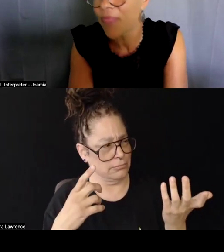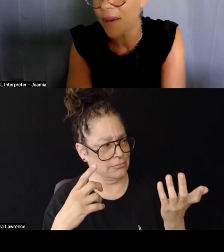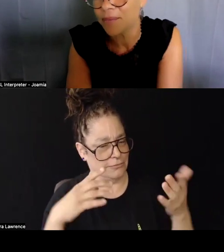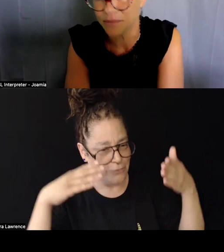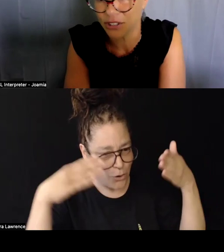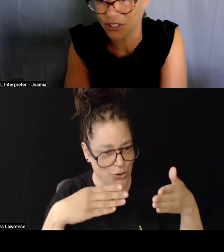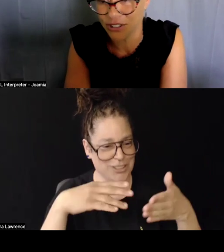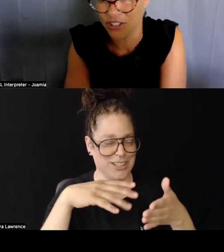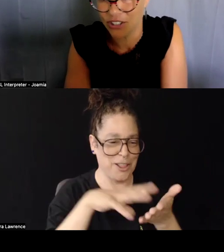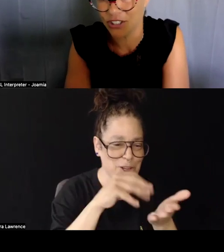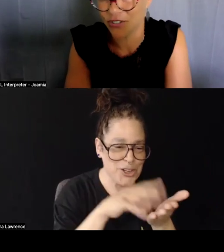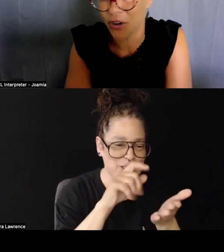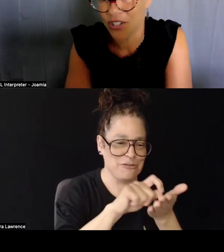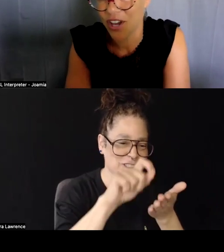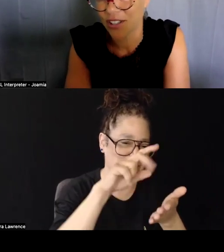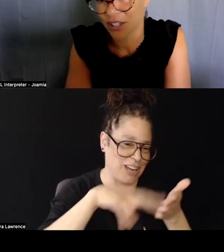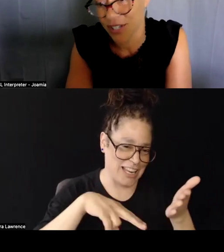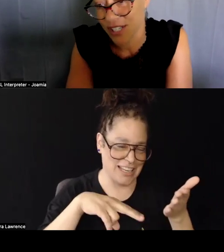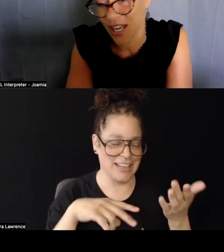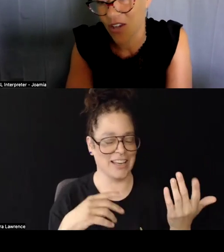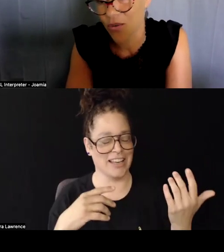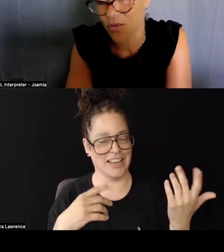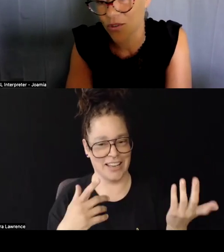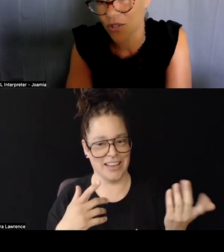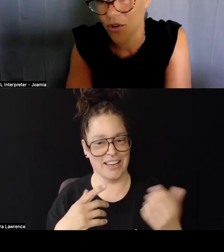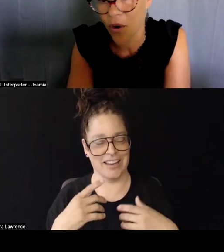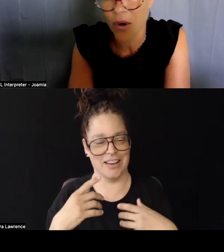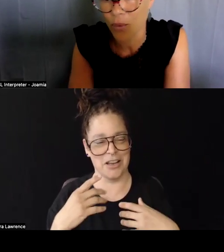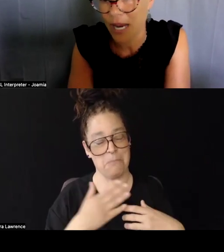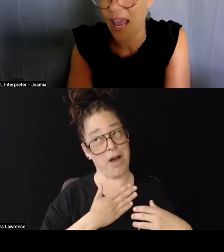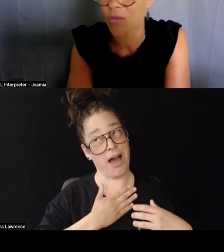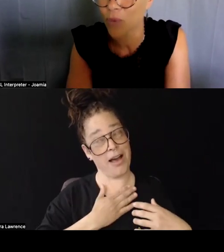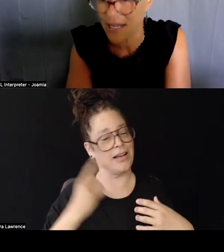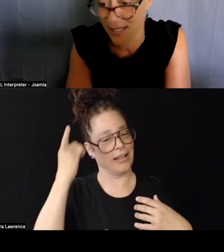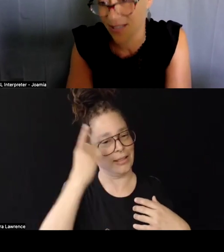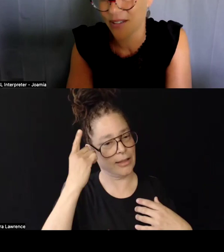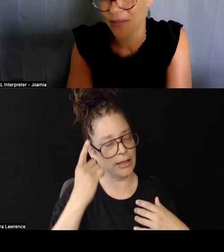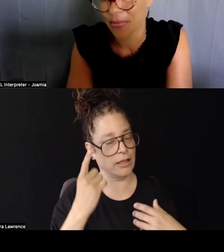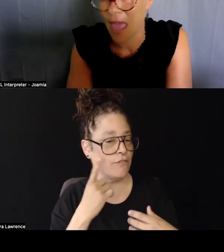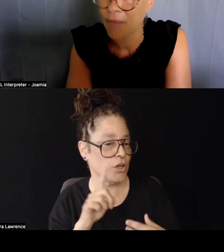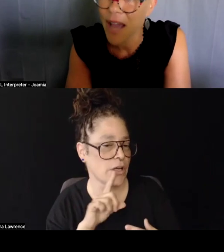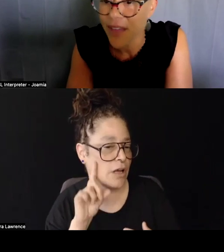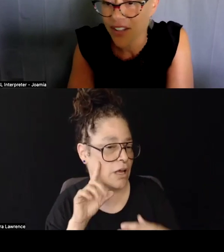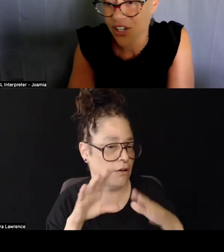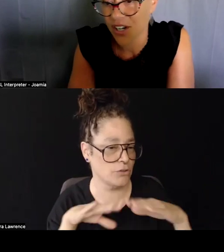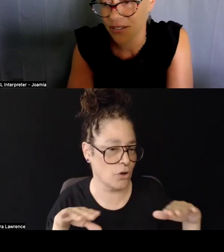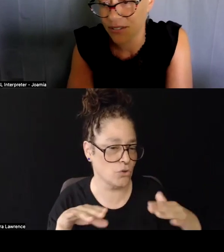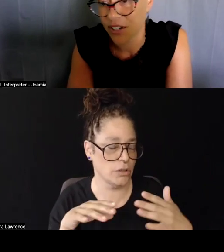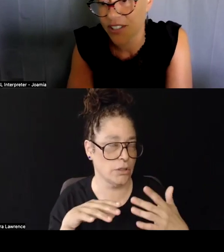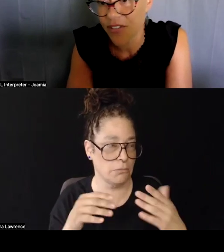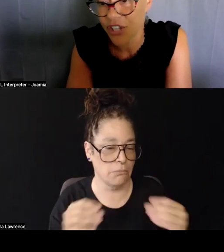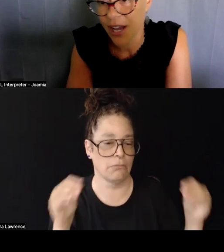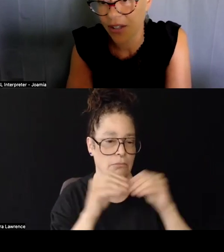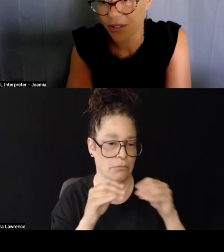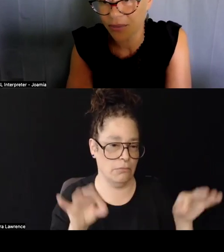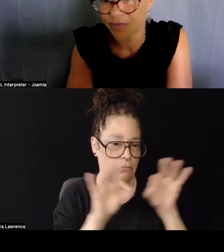we want them to focus on literacy, to know how to read and write. And my thoughts are, for